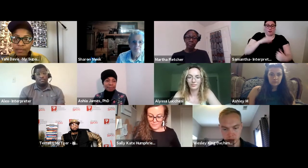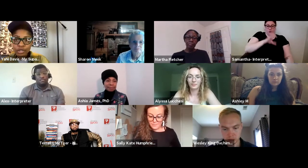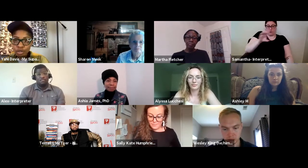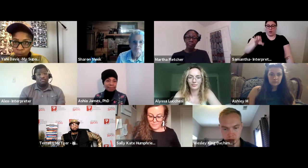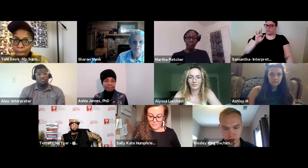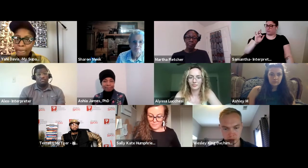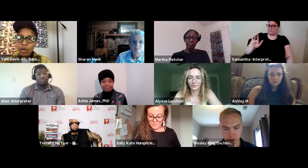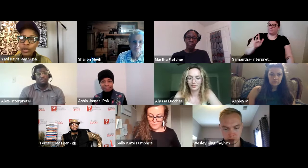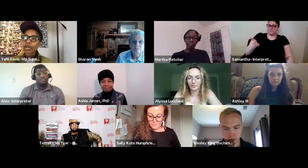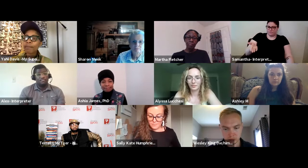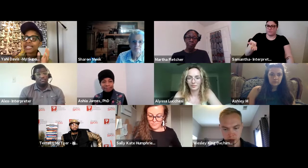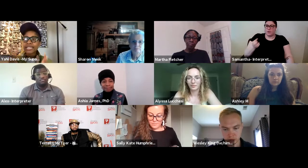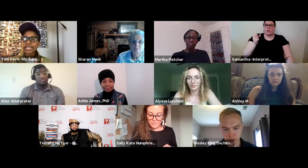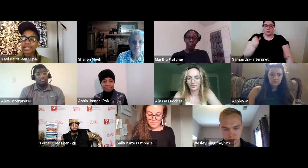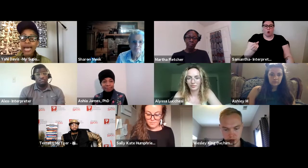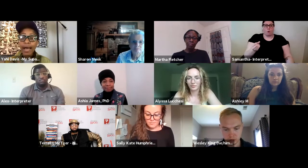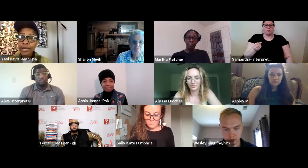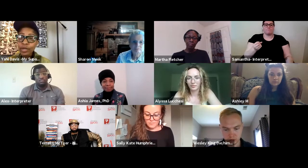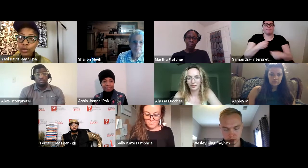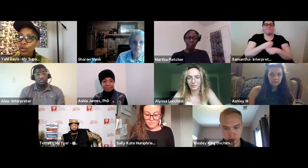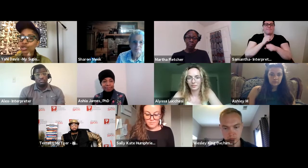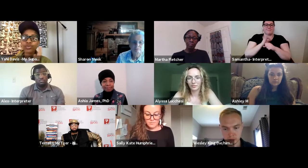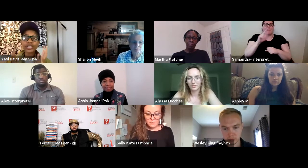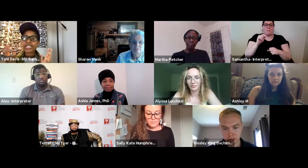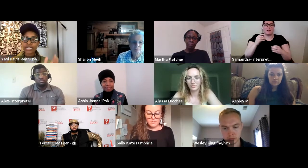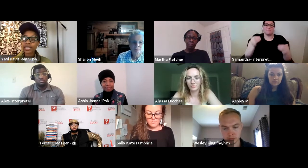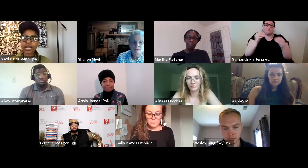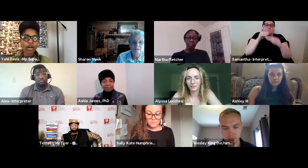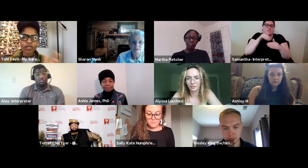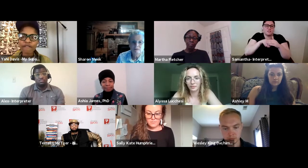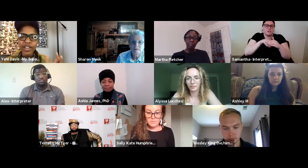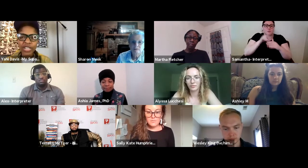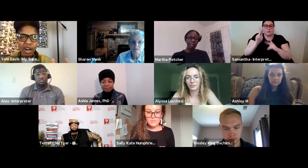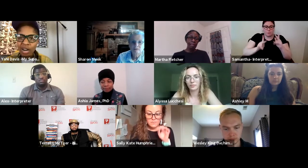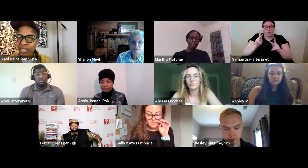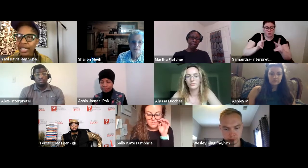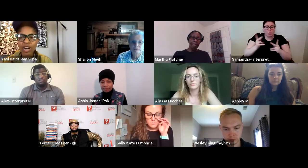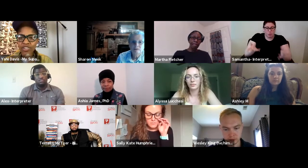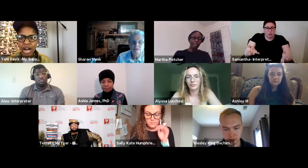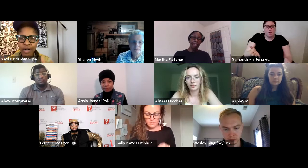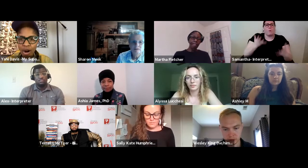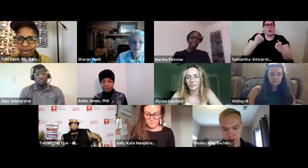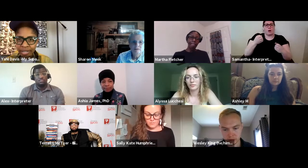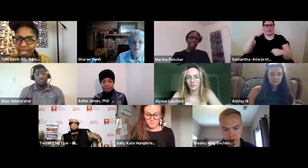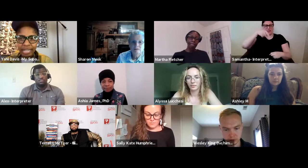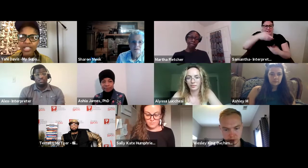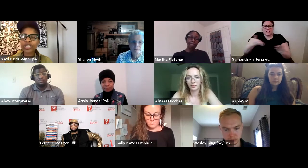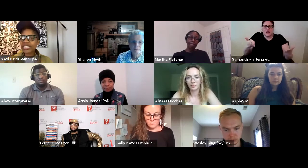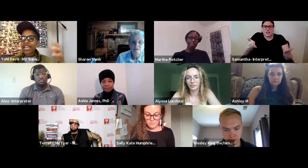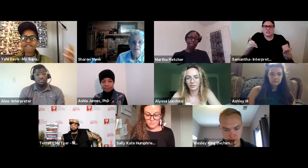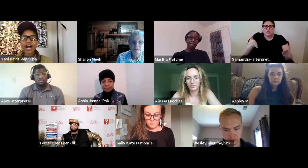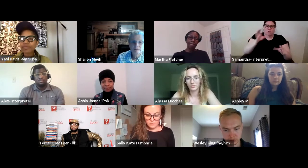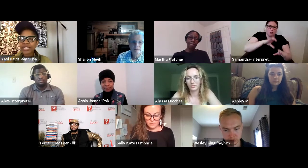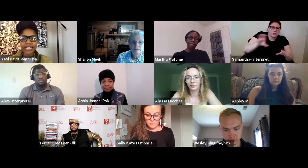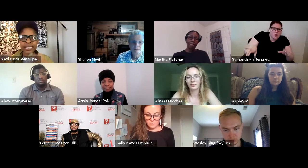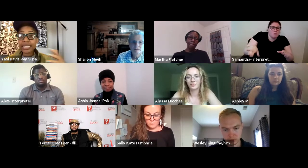Okay, family. So we want to make these things happen. We want to do these things that aren't very hard. They are not hard. They literally